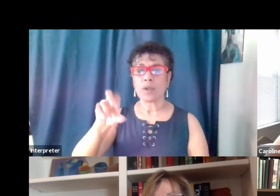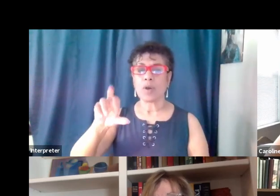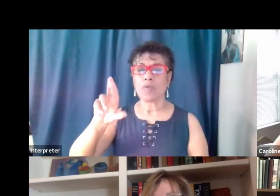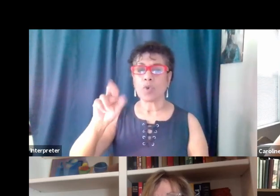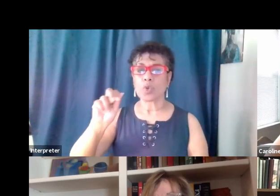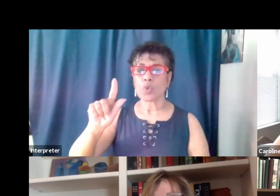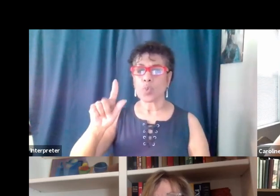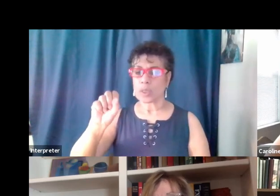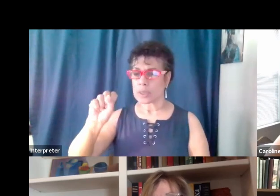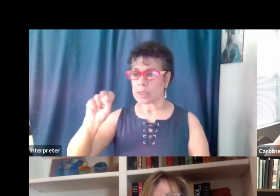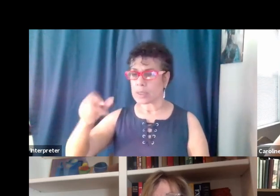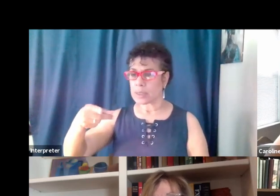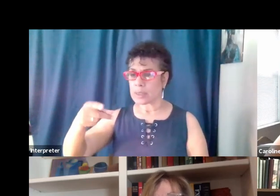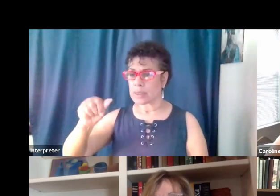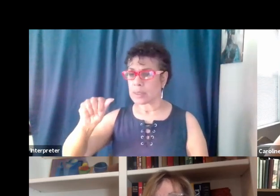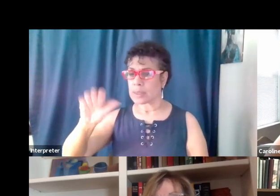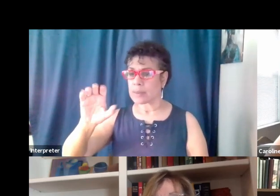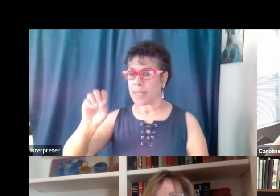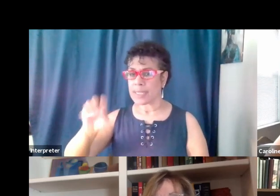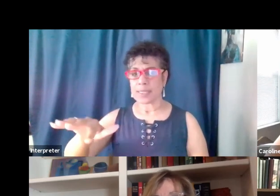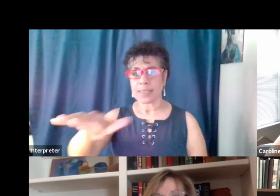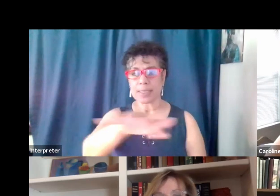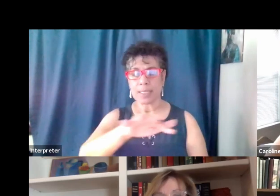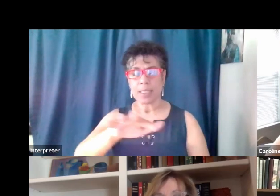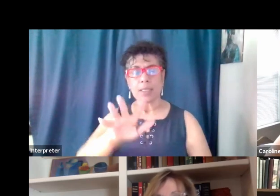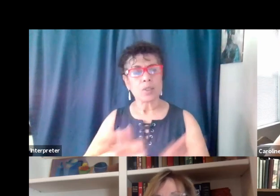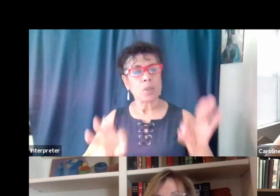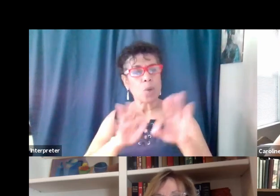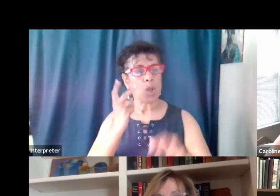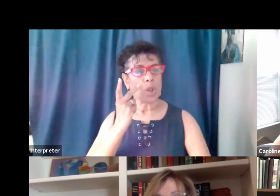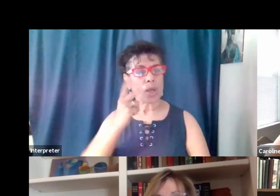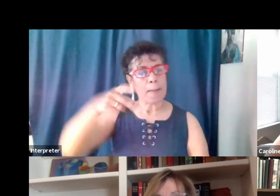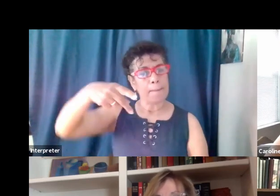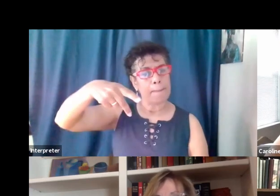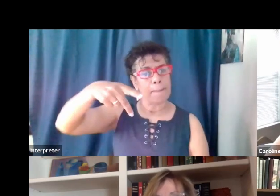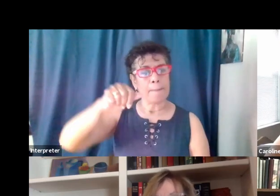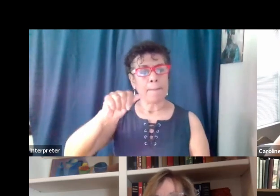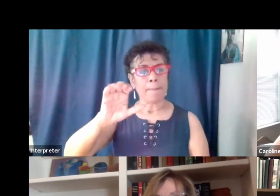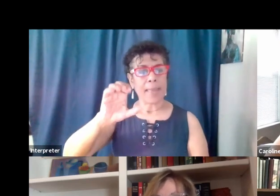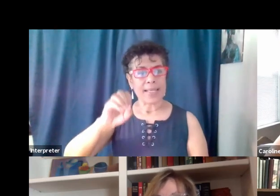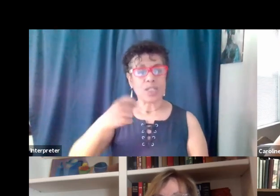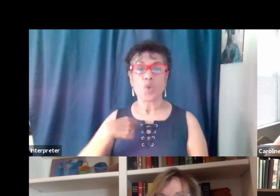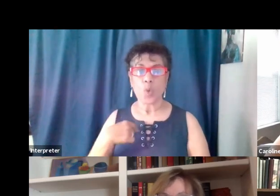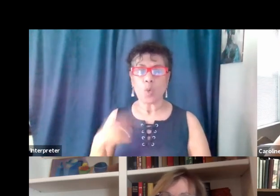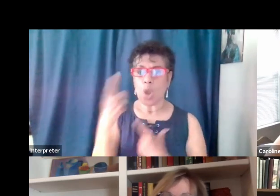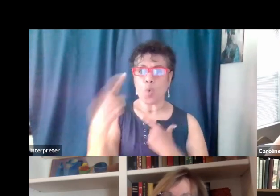that we are looking at is pace, because we do zoom, zoom, zoom, zoom, zoom.